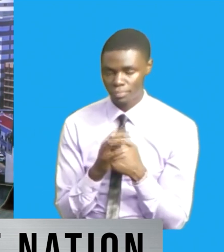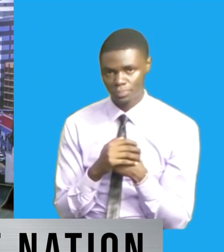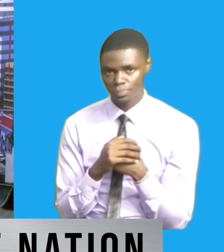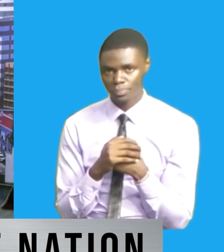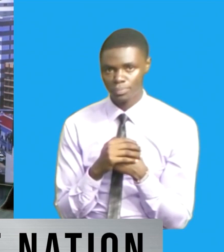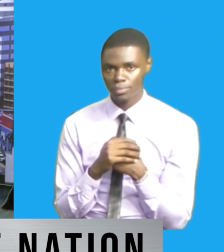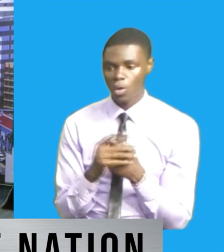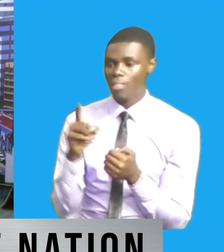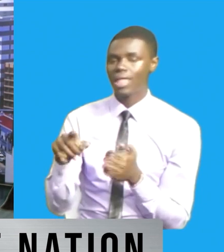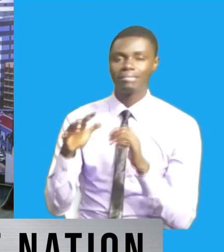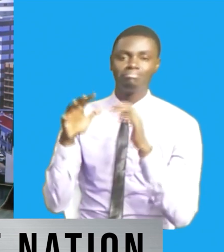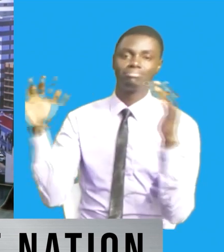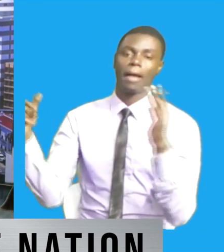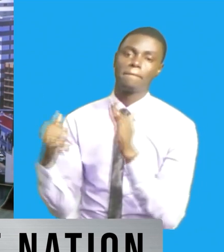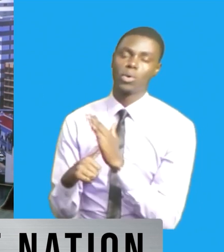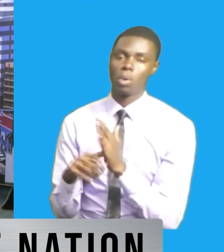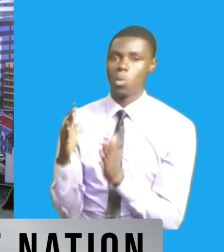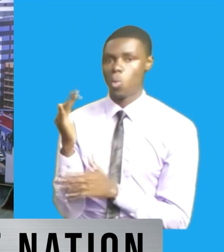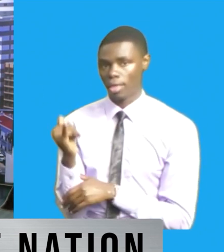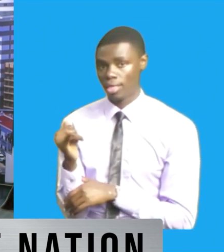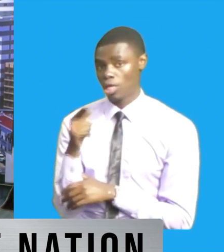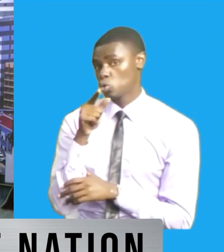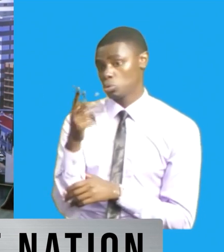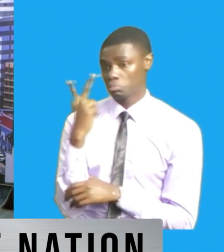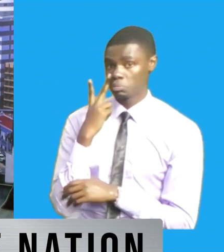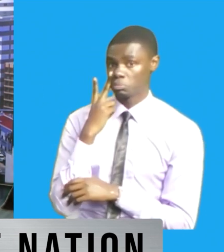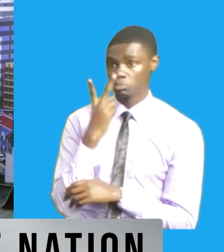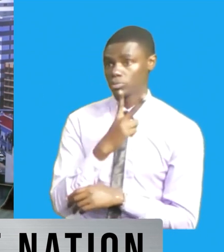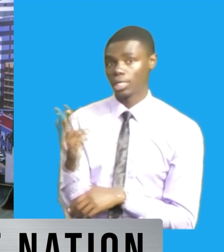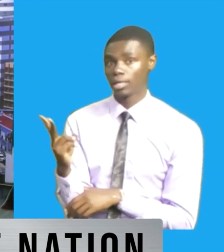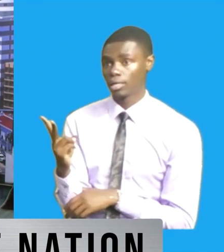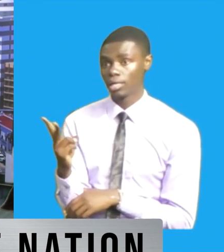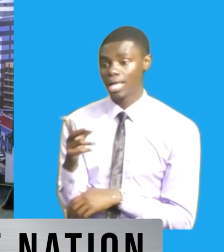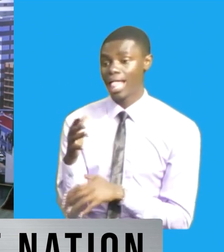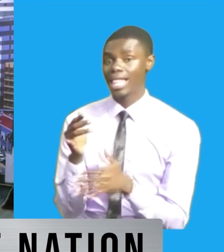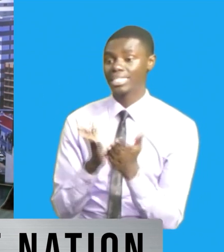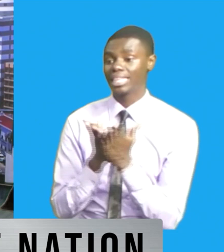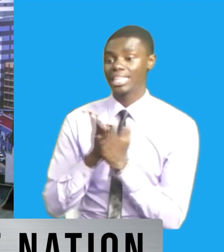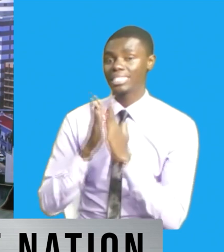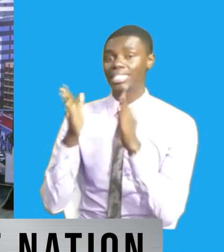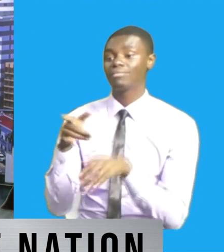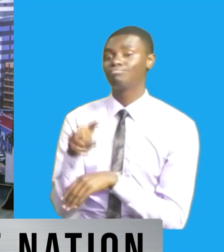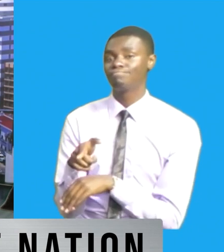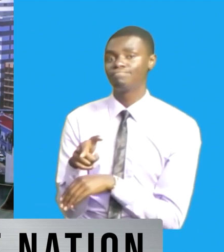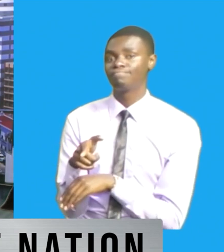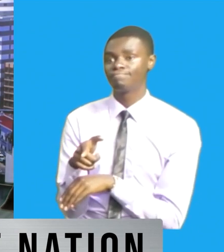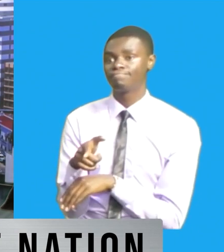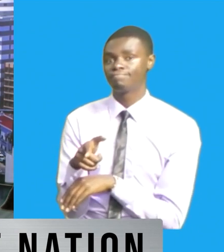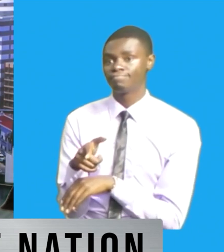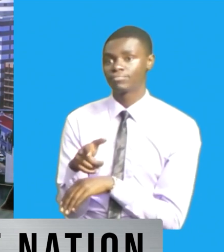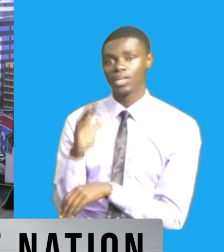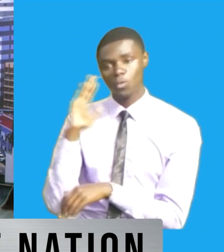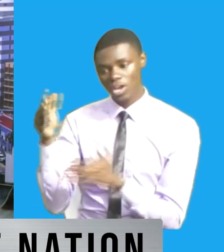our big problem, because are you not seeing a stalemate? Your server, hey, is it gonna